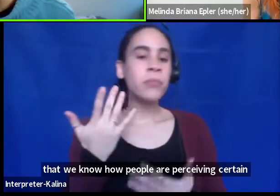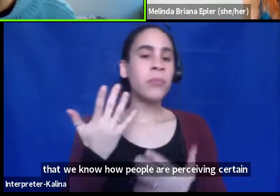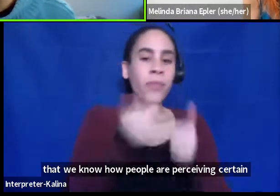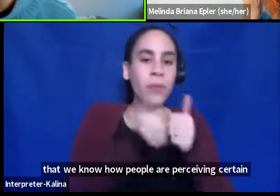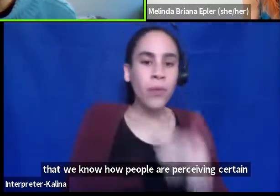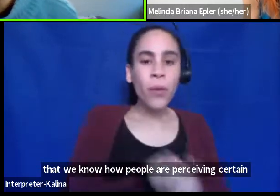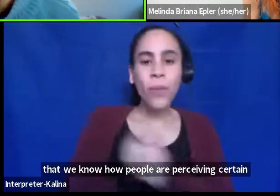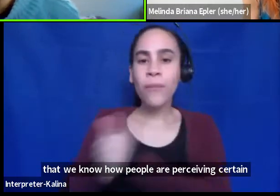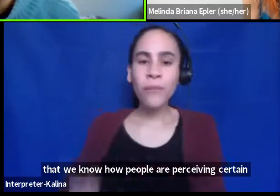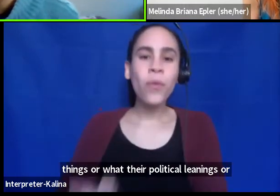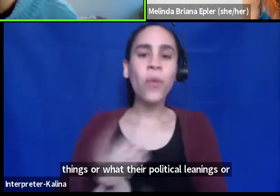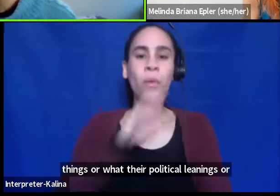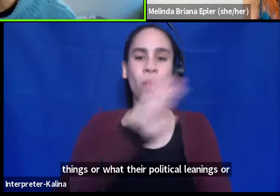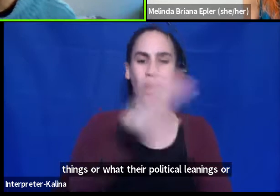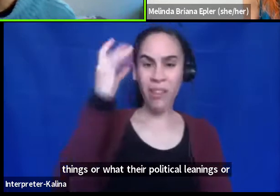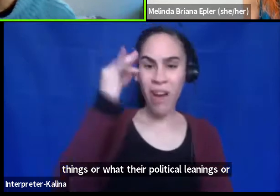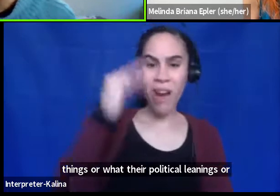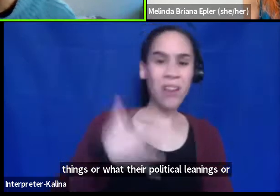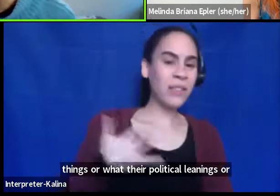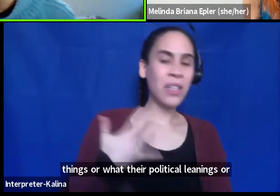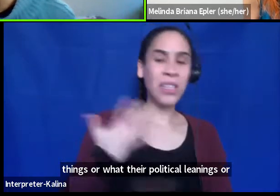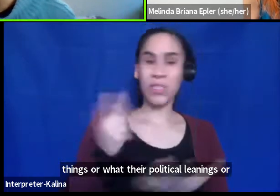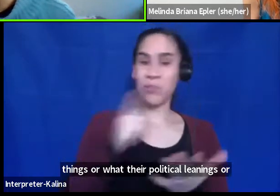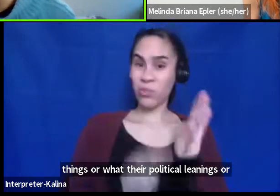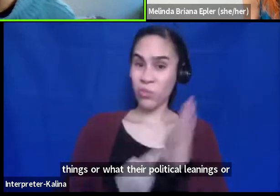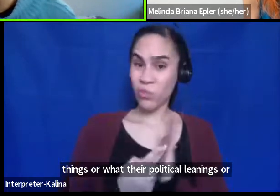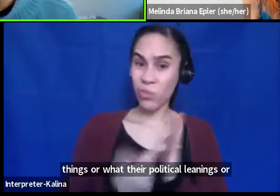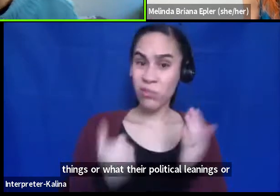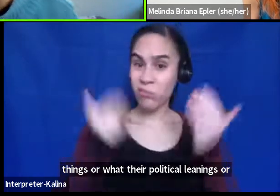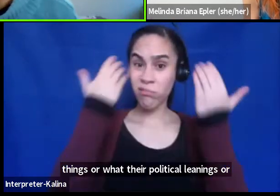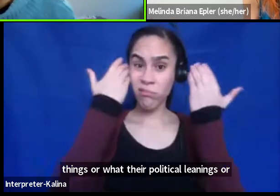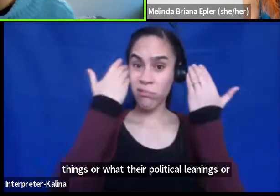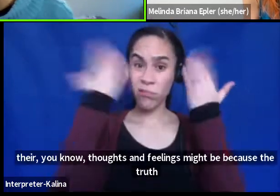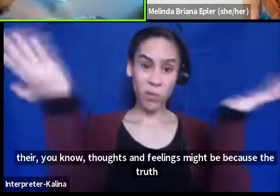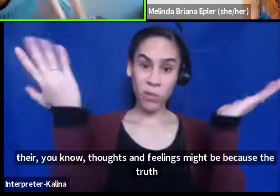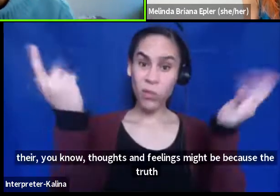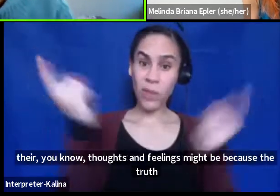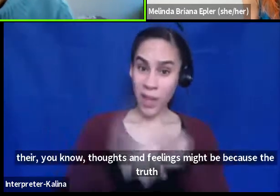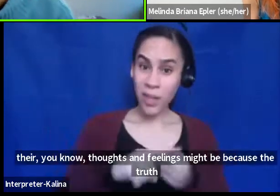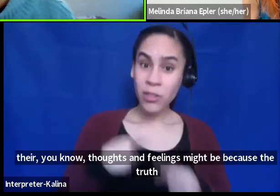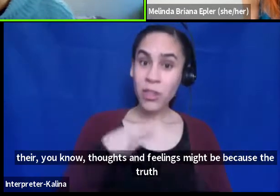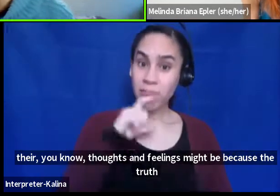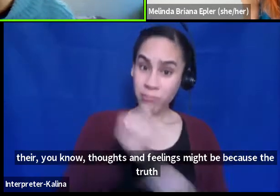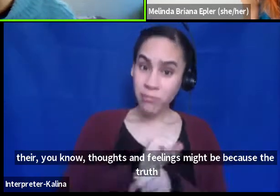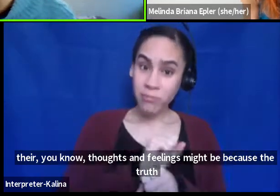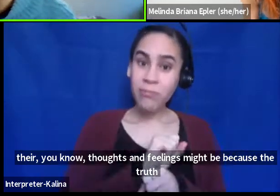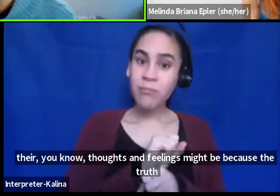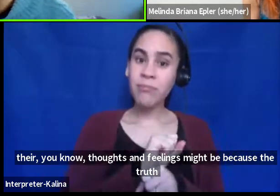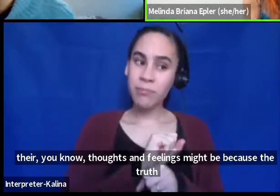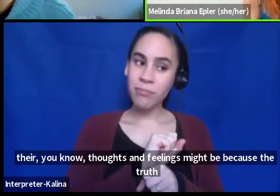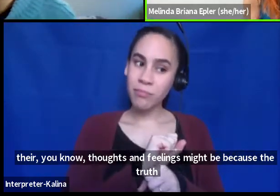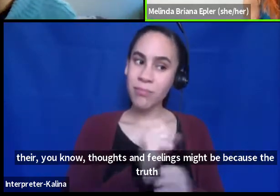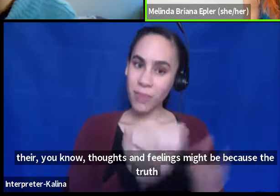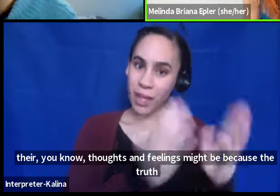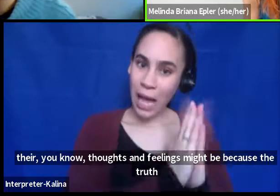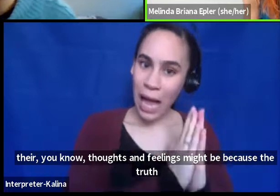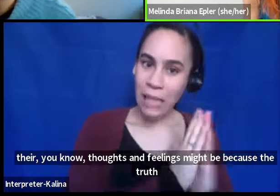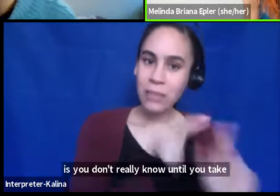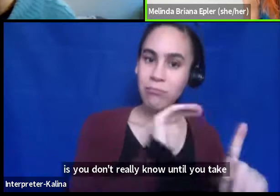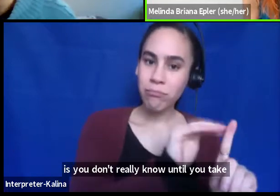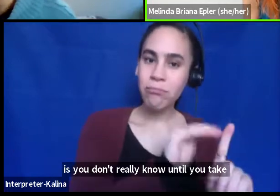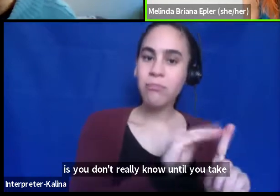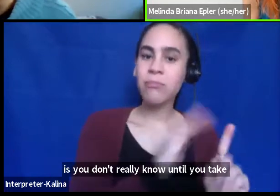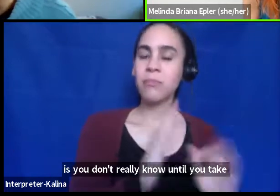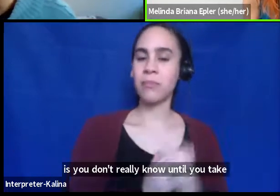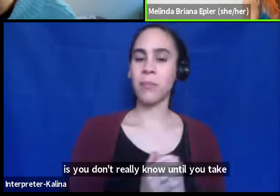thoughts and feelings might be, because the truth is you don't really know until you take the time to ask and be with